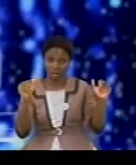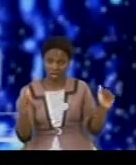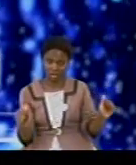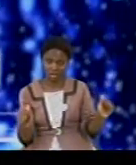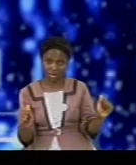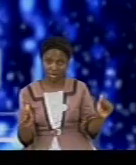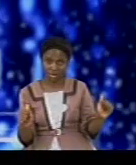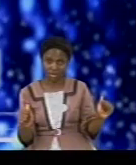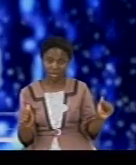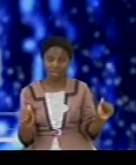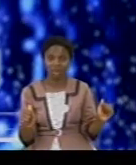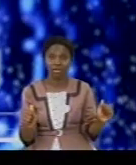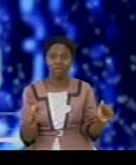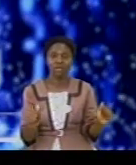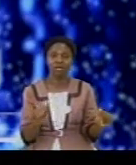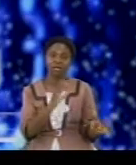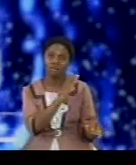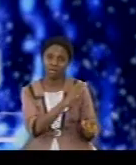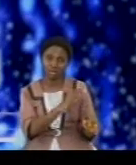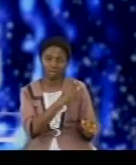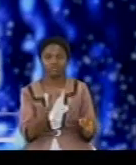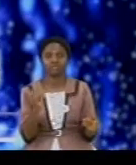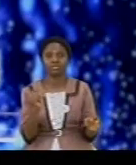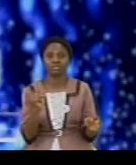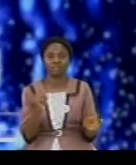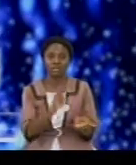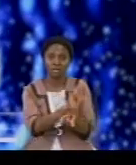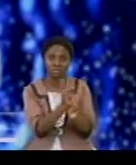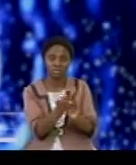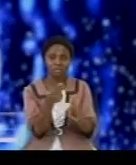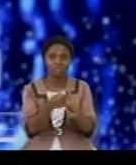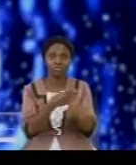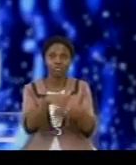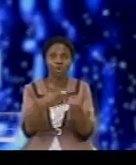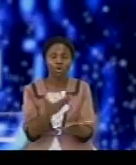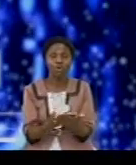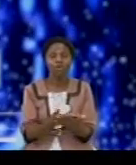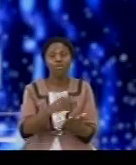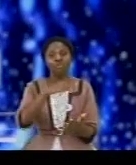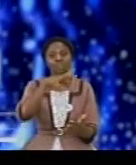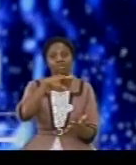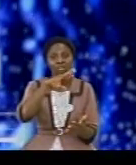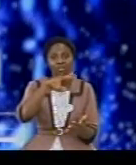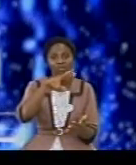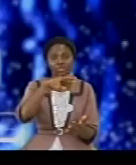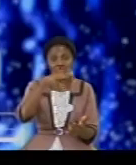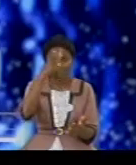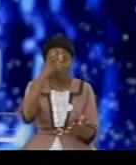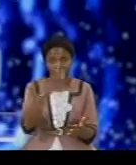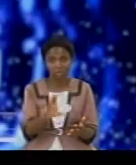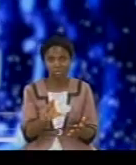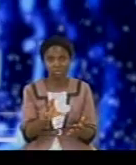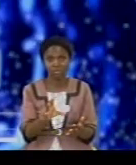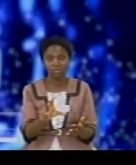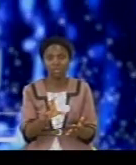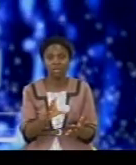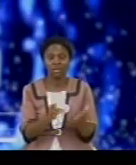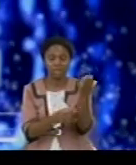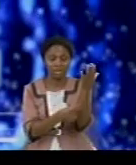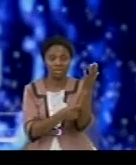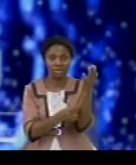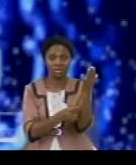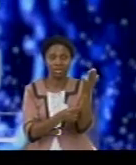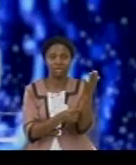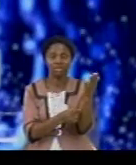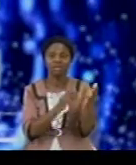Repentance from all corrupting carnal characteristics. The possibility of those who have